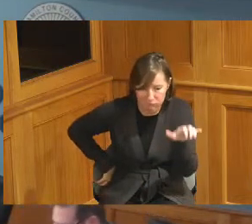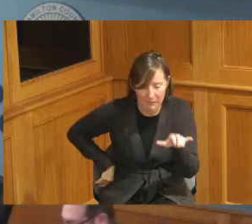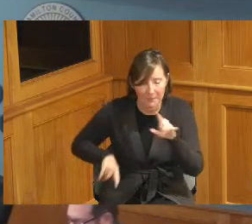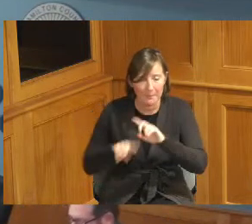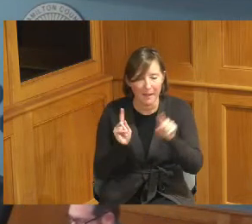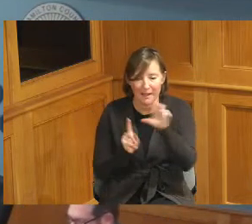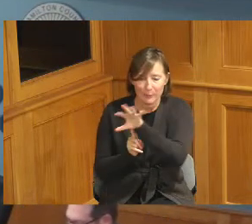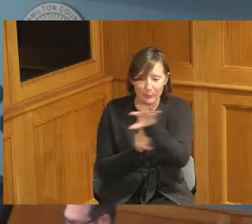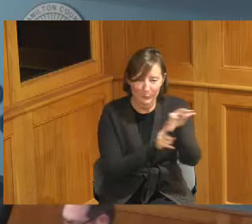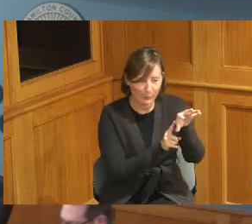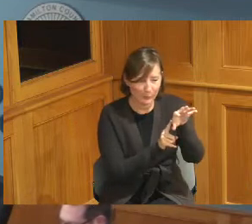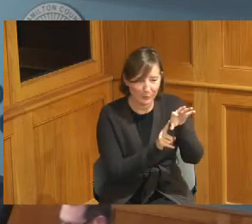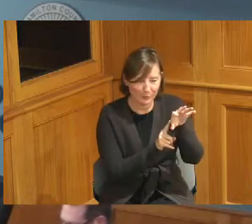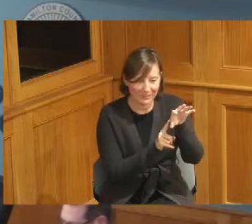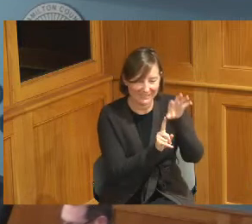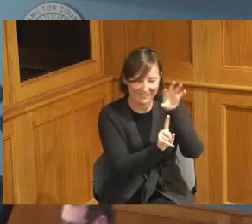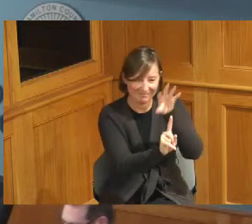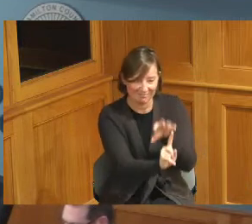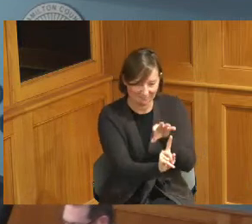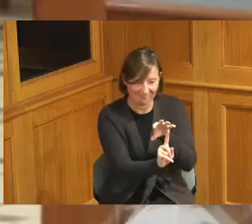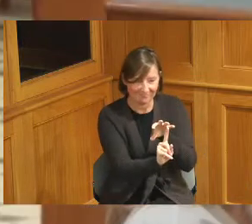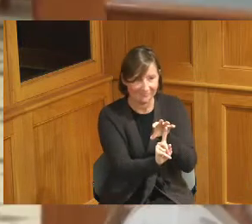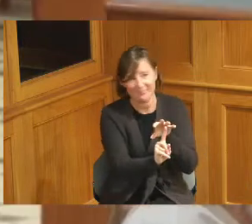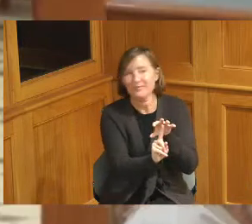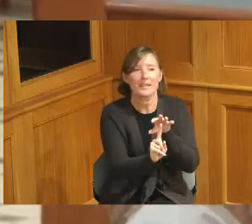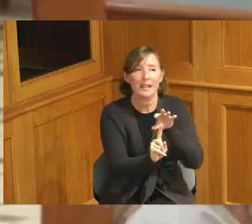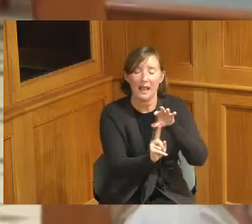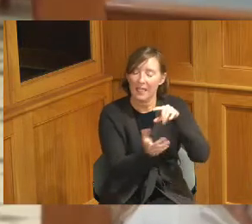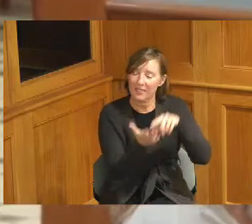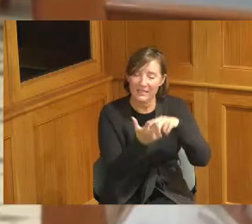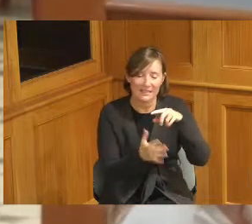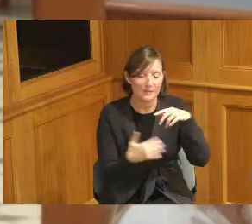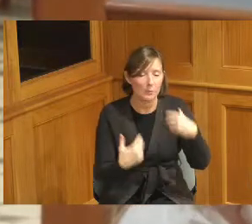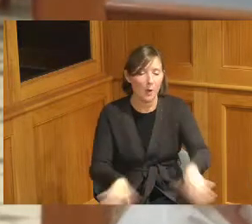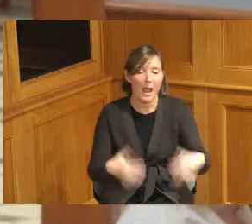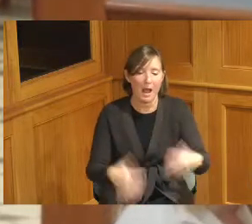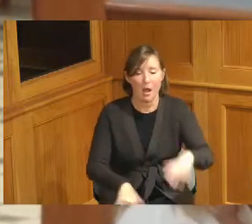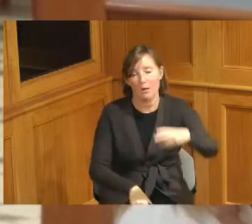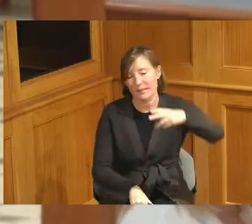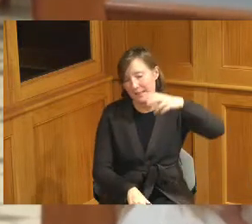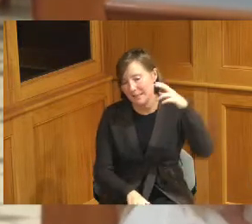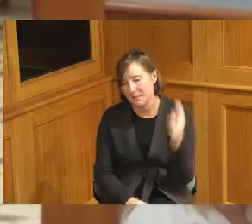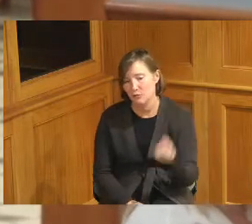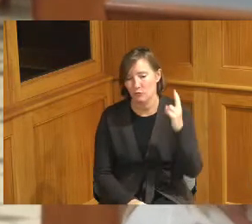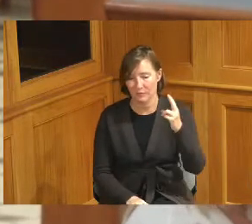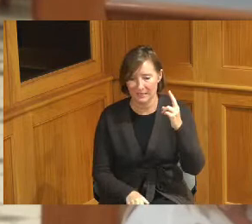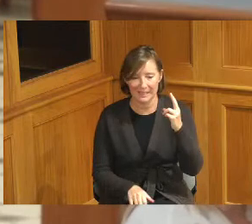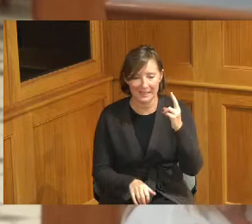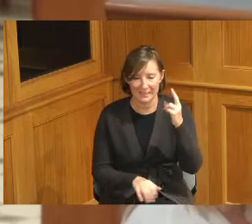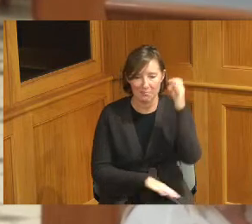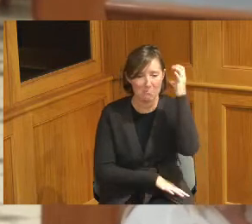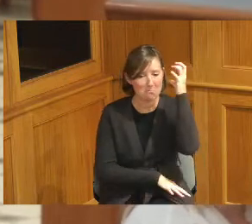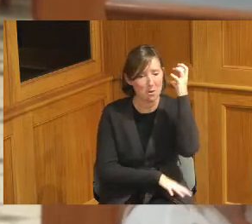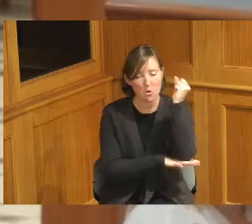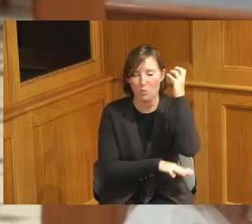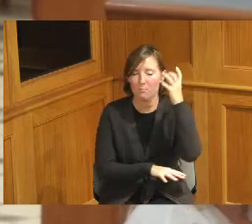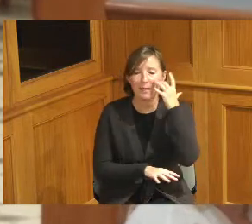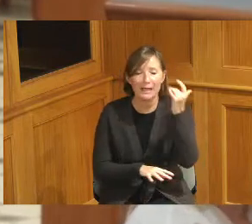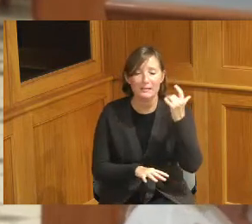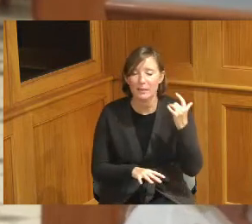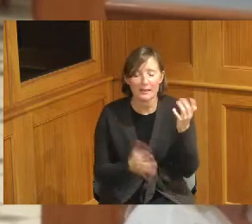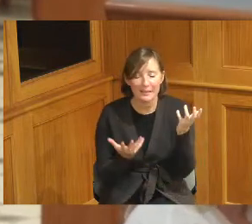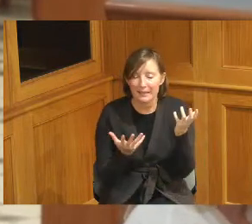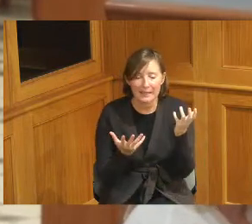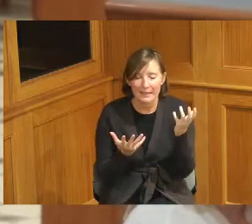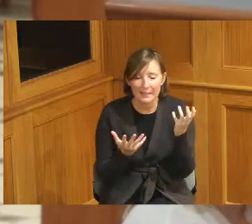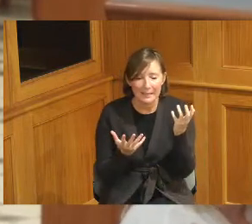you. Okay. This is historic. I mean, that we didn't get any, this didn't make, I don't even think it